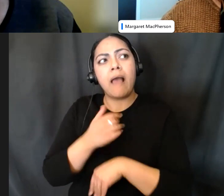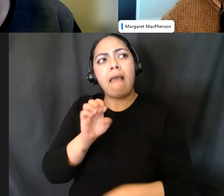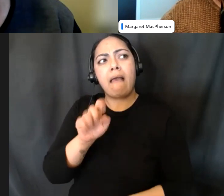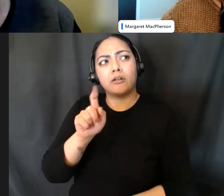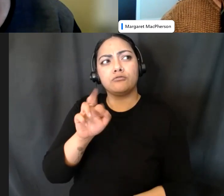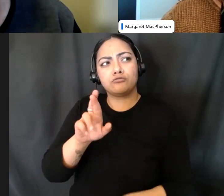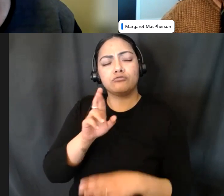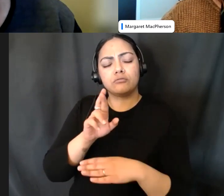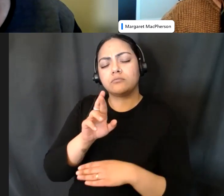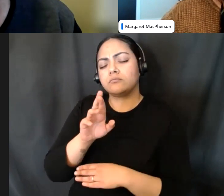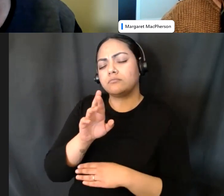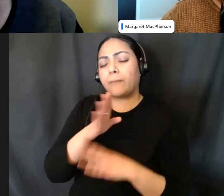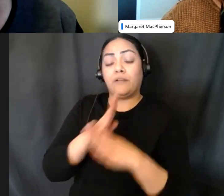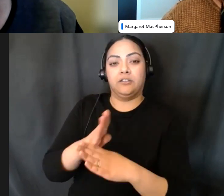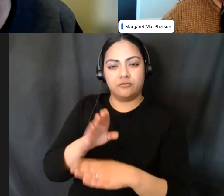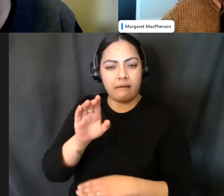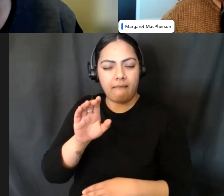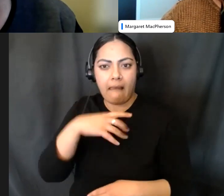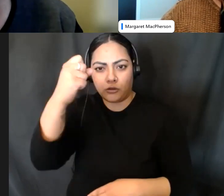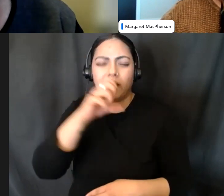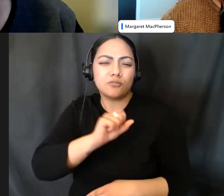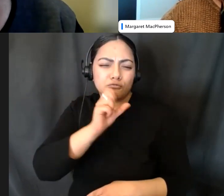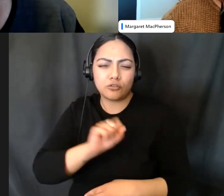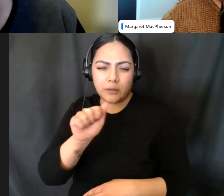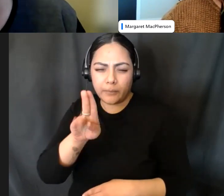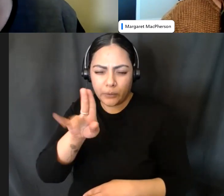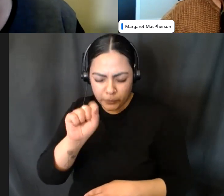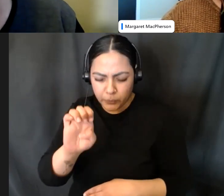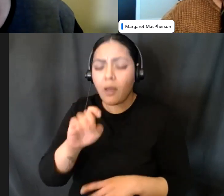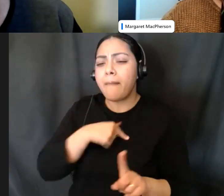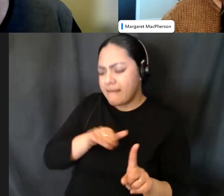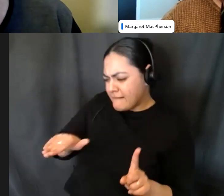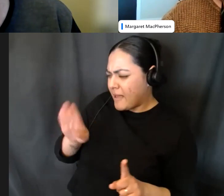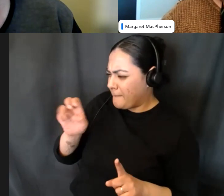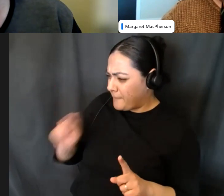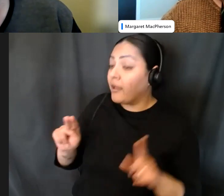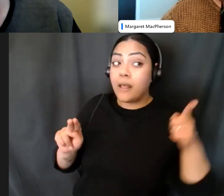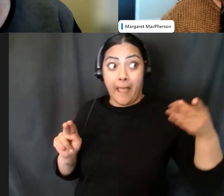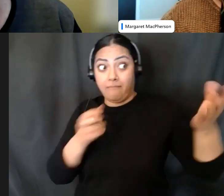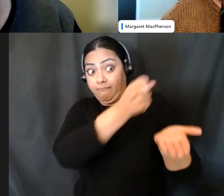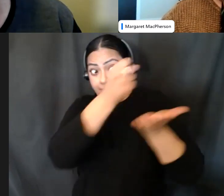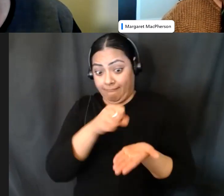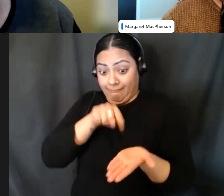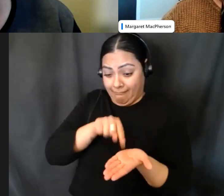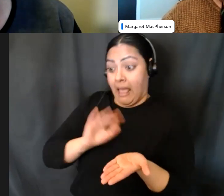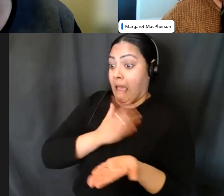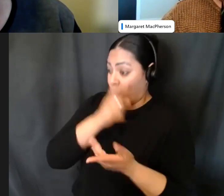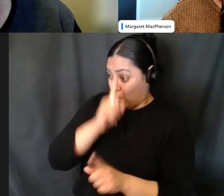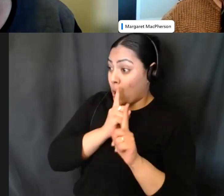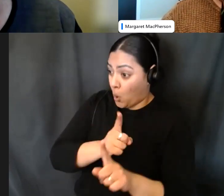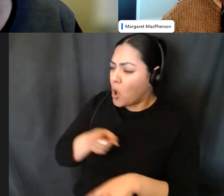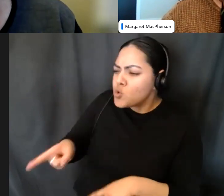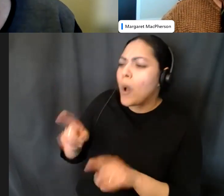like you to measure whether we're actually doing what we've been paid to do. And that's exactly what we